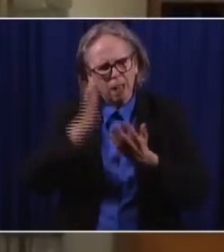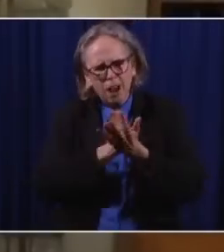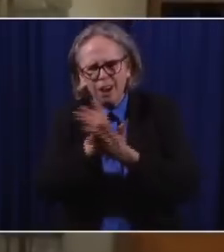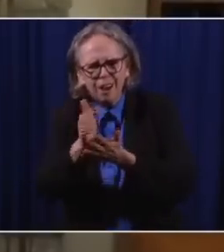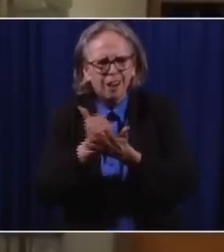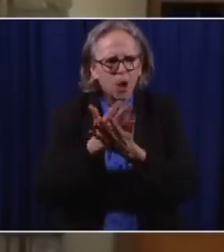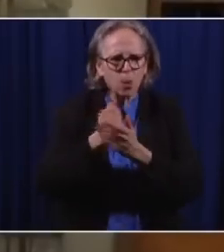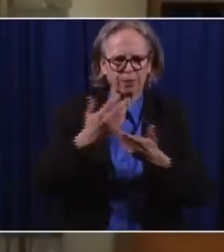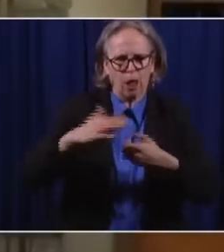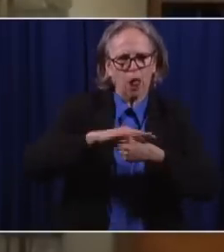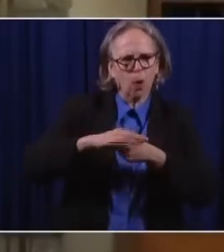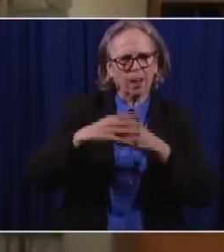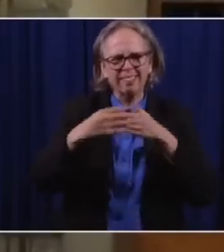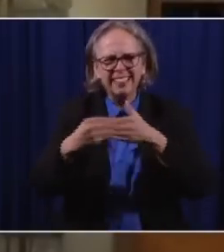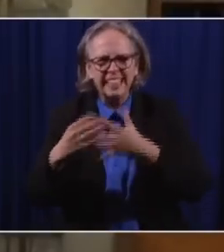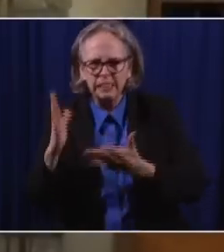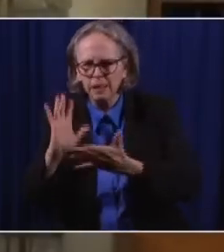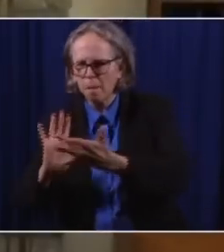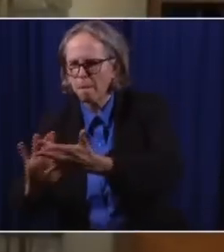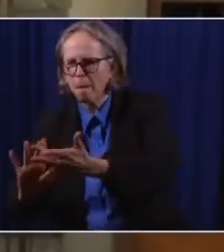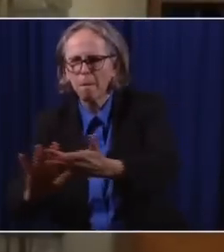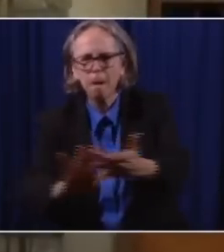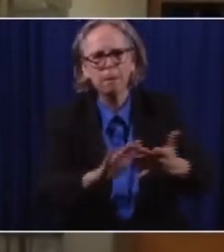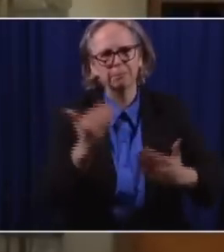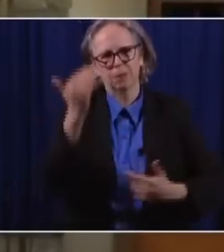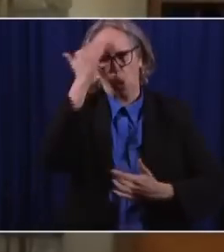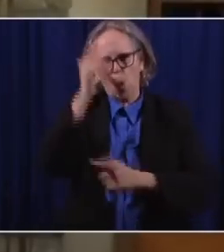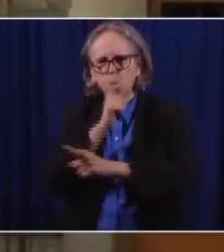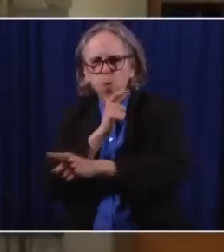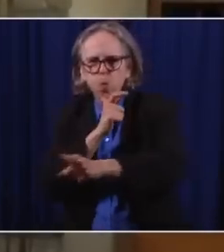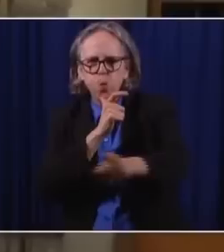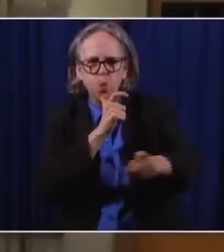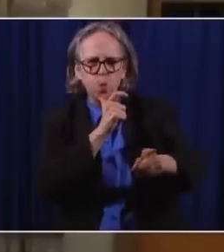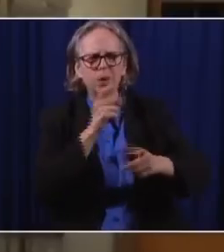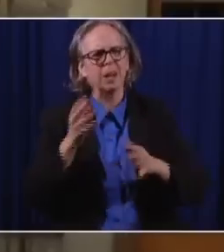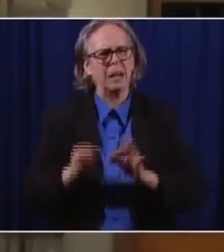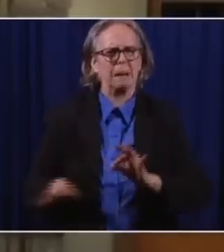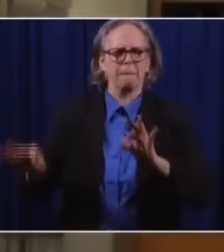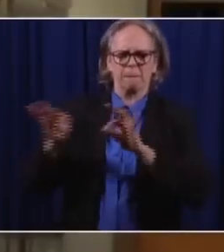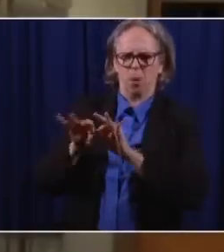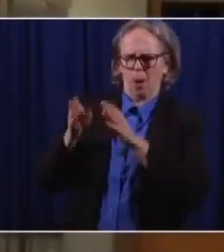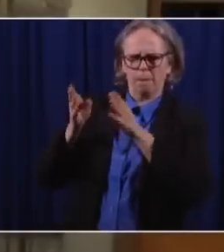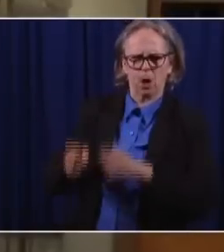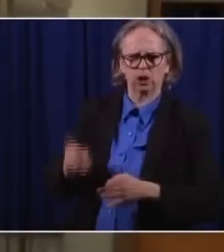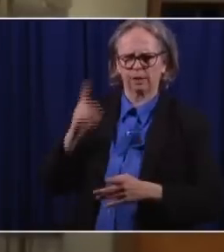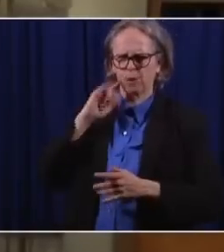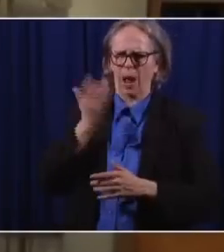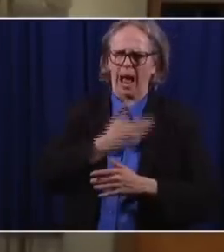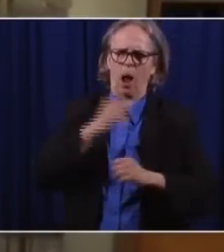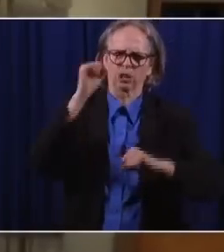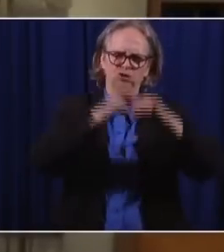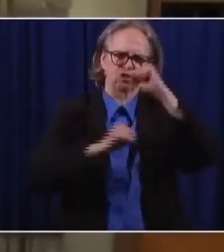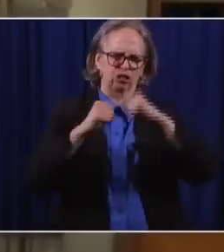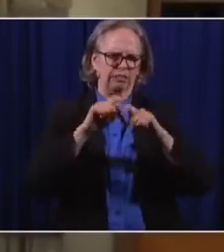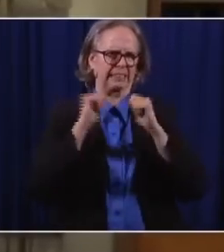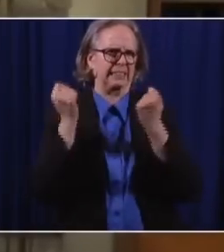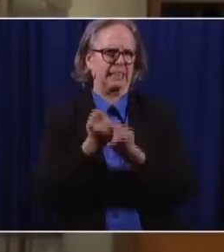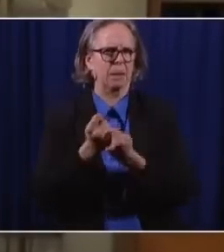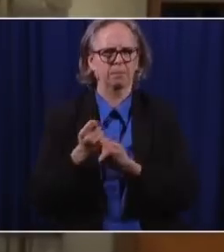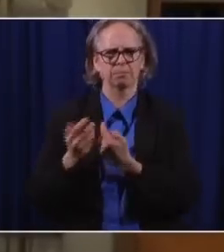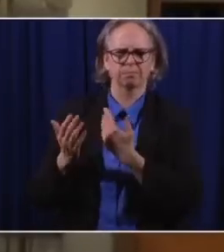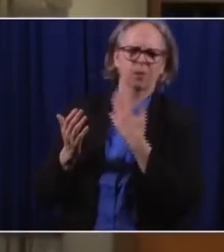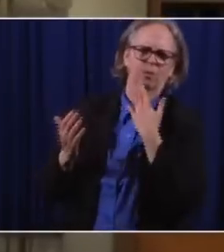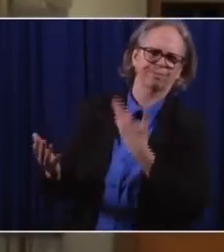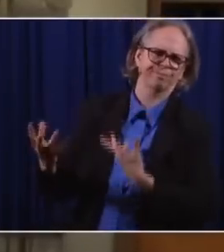response to the virus and will be key to our offensive strategy moving forward. He gets it done. As senior